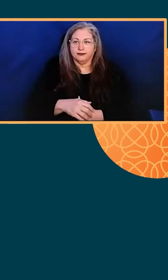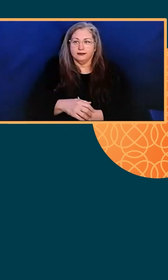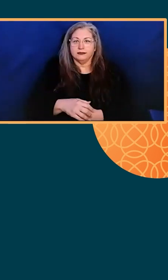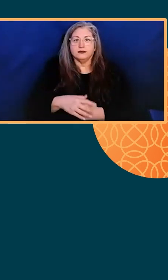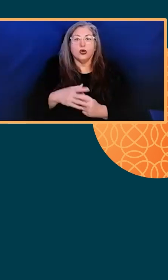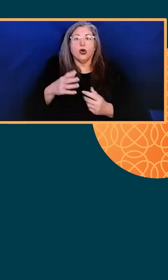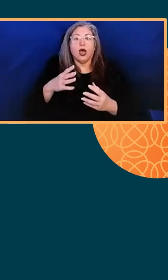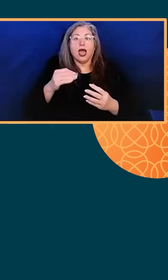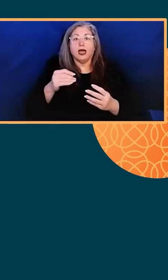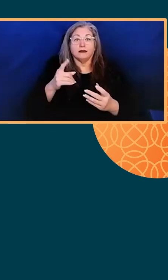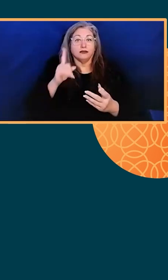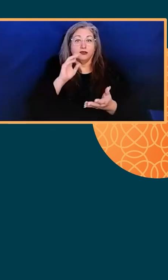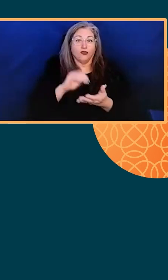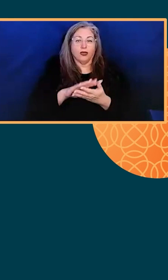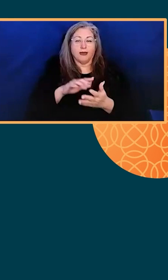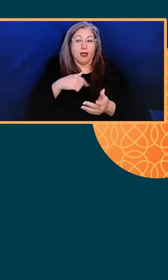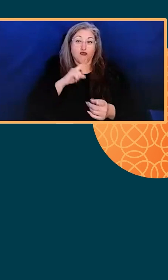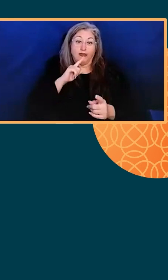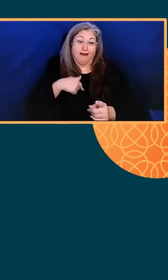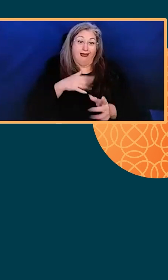And for the record, I hate math.